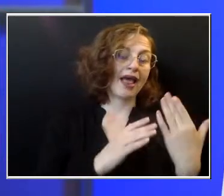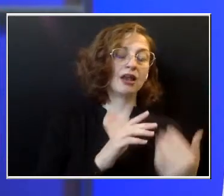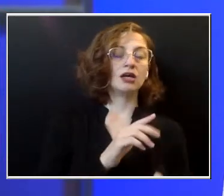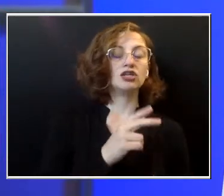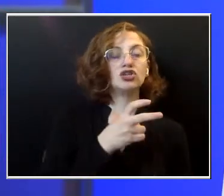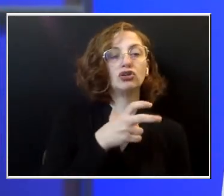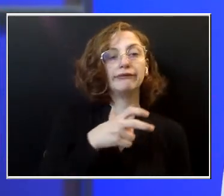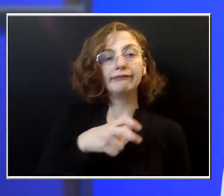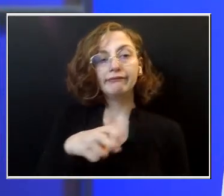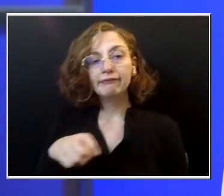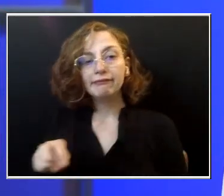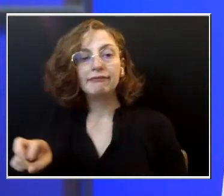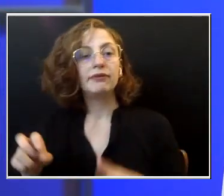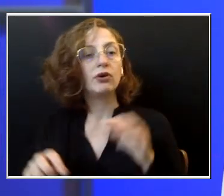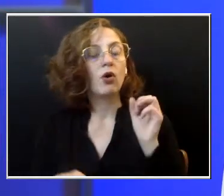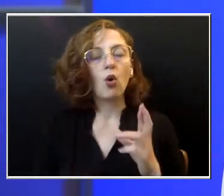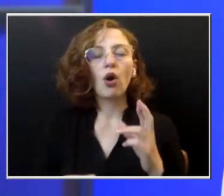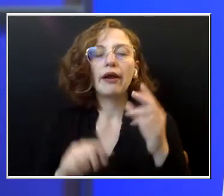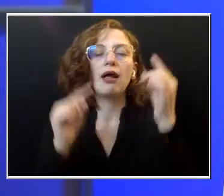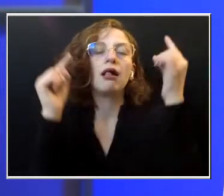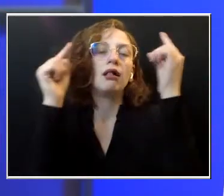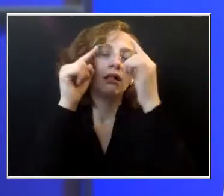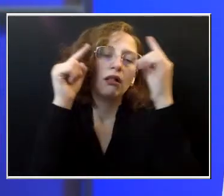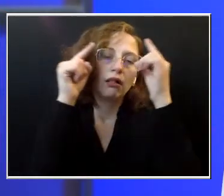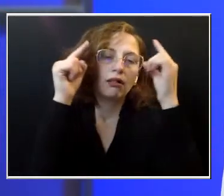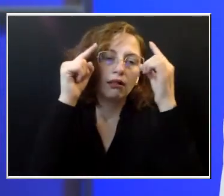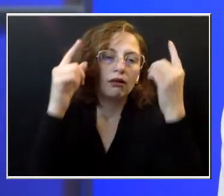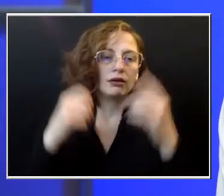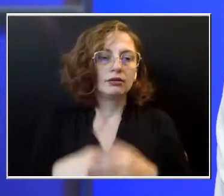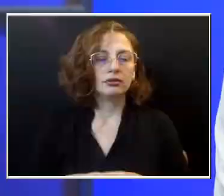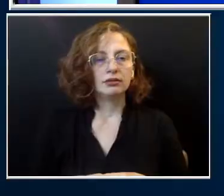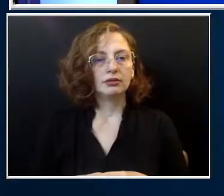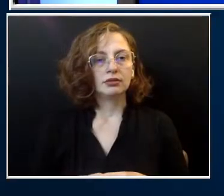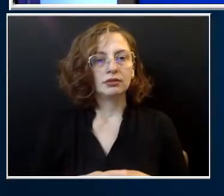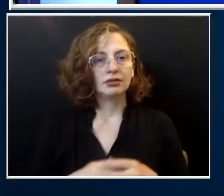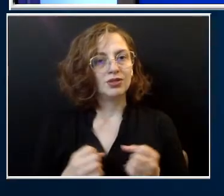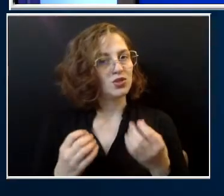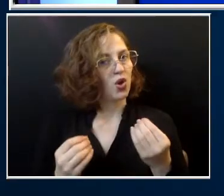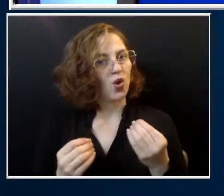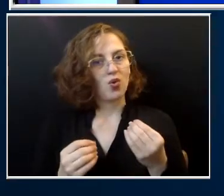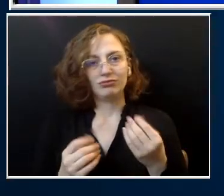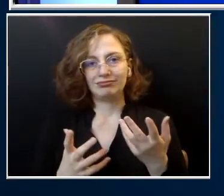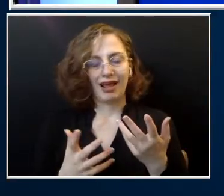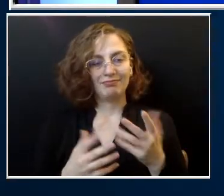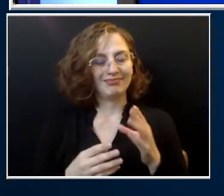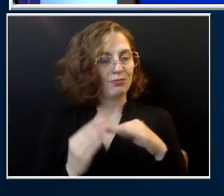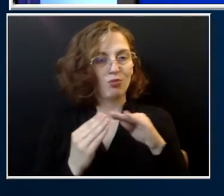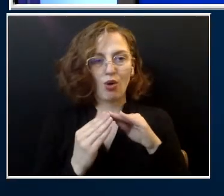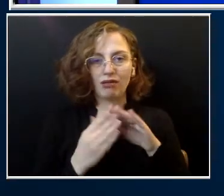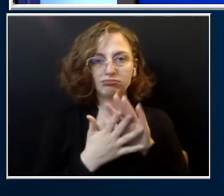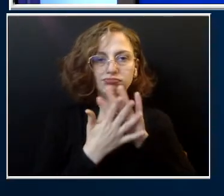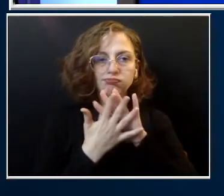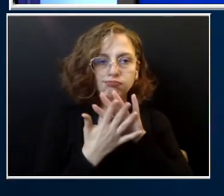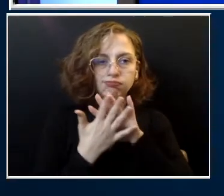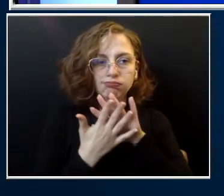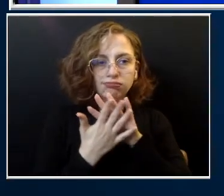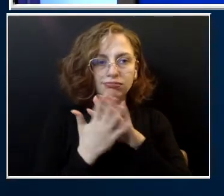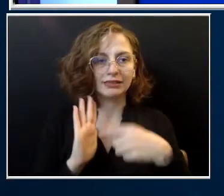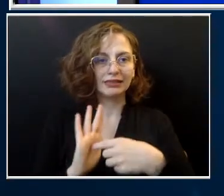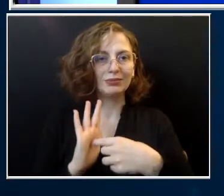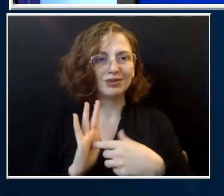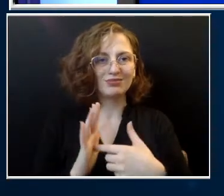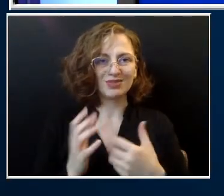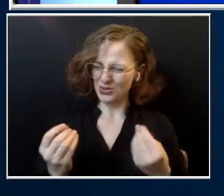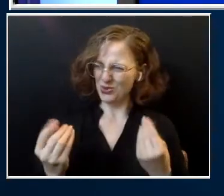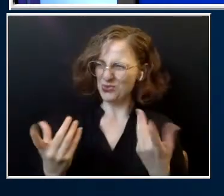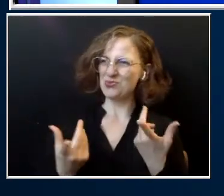more subtle symptoms in children, especially less than 1 year. Well, and what happens? We come into the hospital. What do? You, as adults, you ask us a bunch